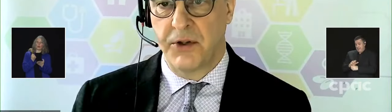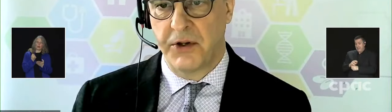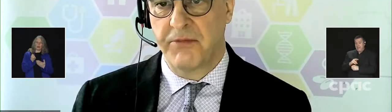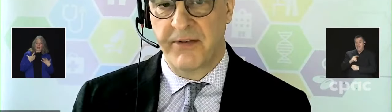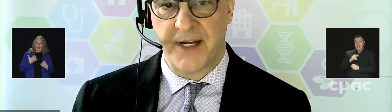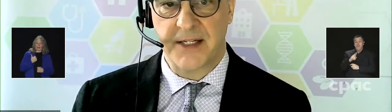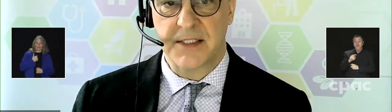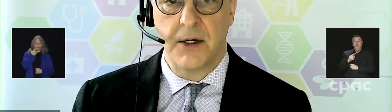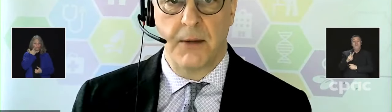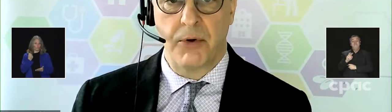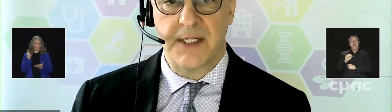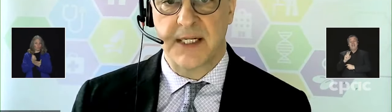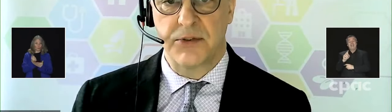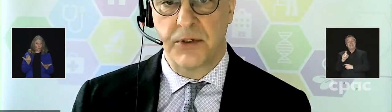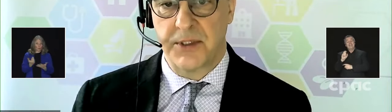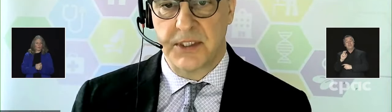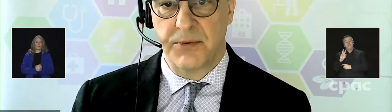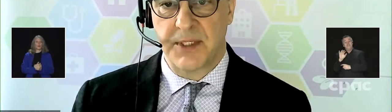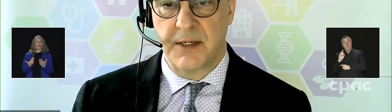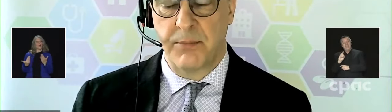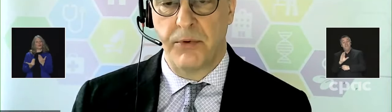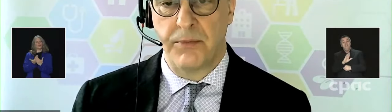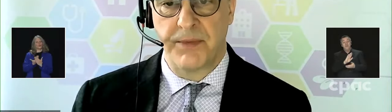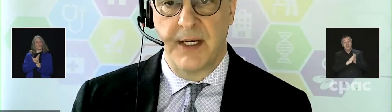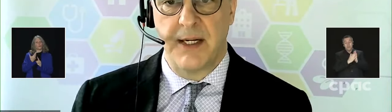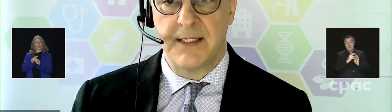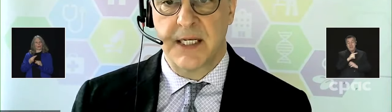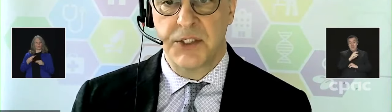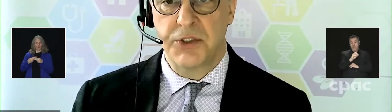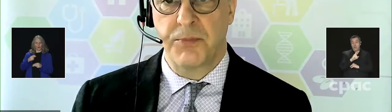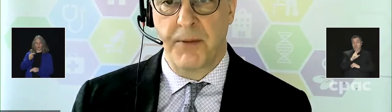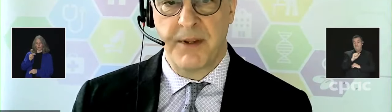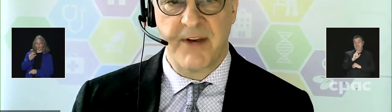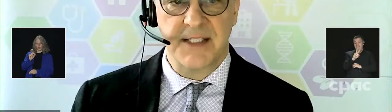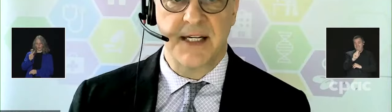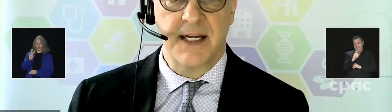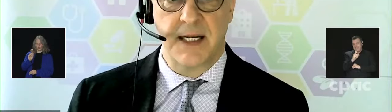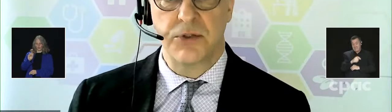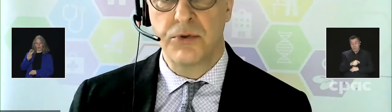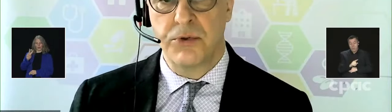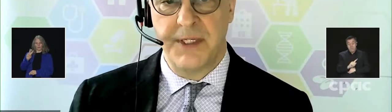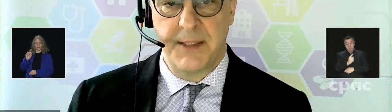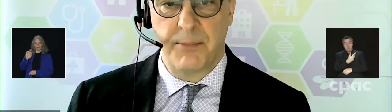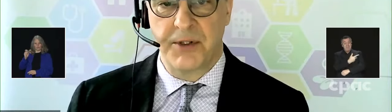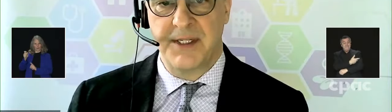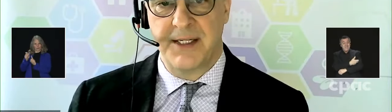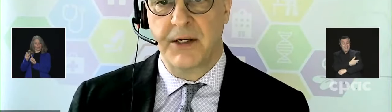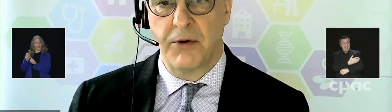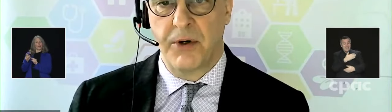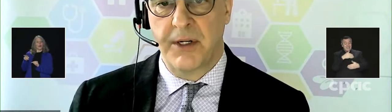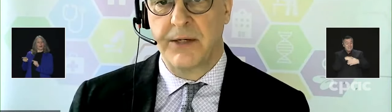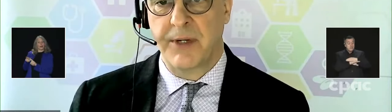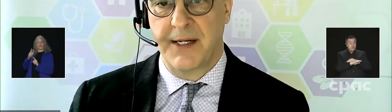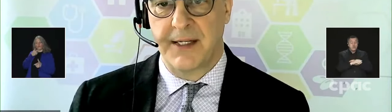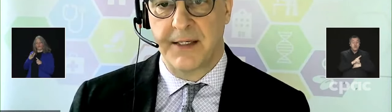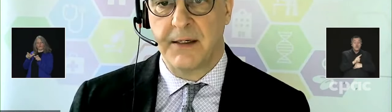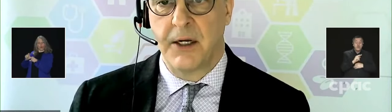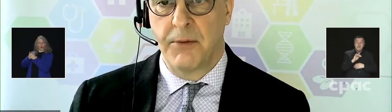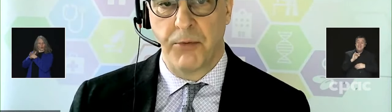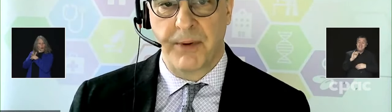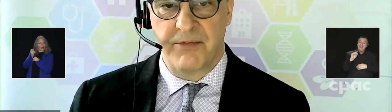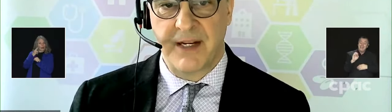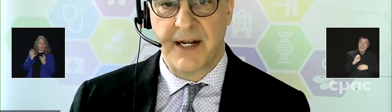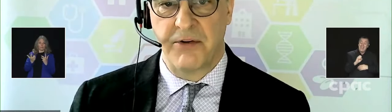Nuvaxovid de Novavax, pour les adultes de 18 ans et plus. Il s'agit du premier vaccin à sous-unité protéique homologué au